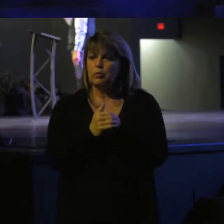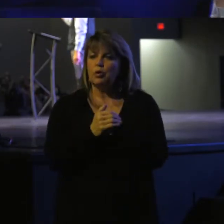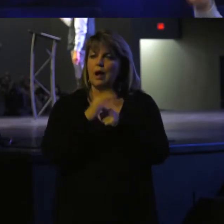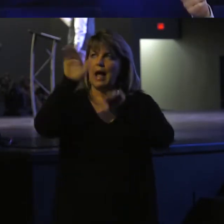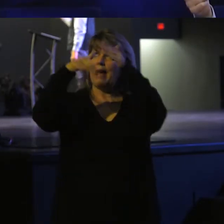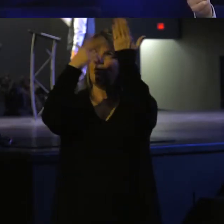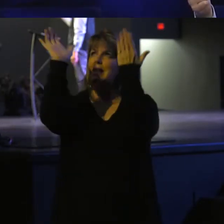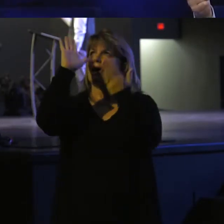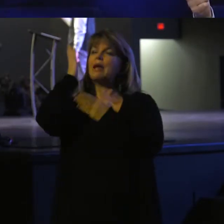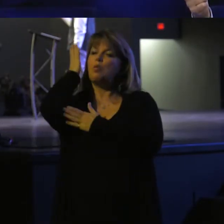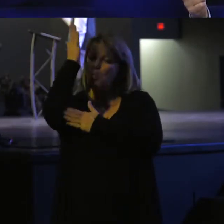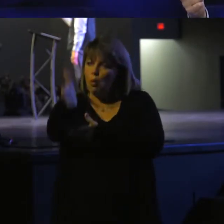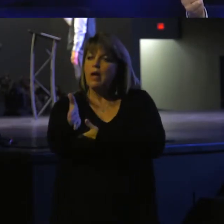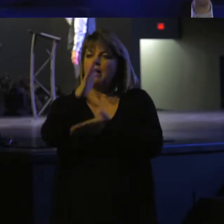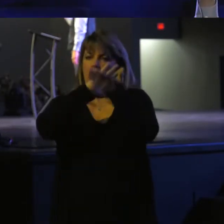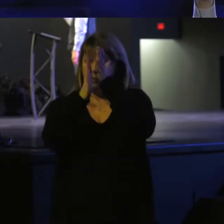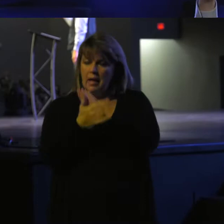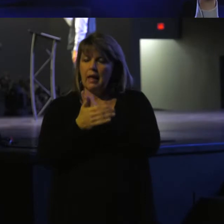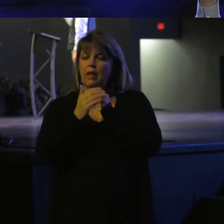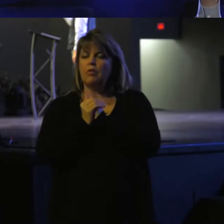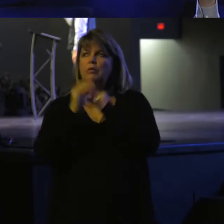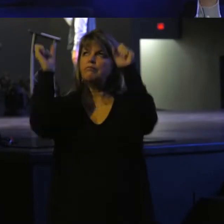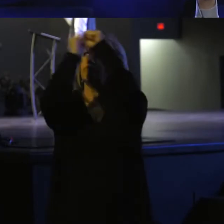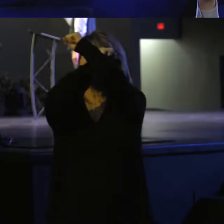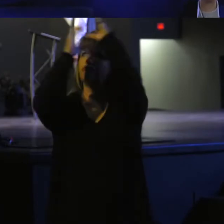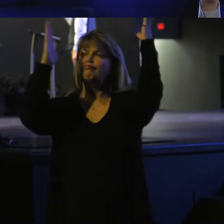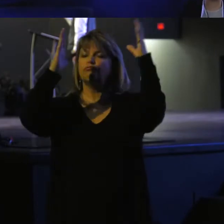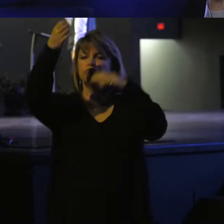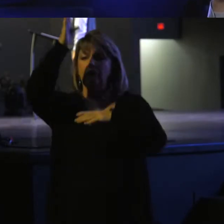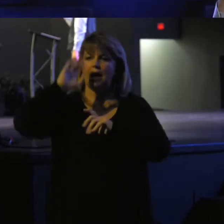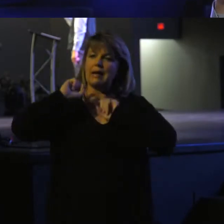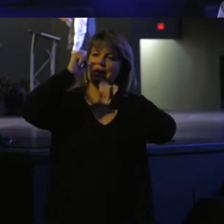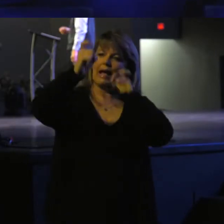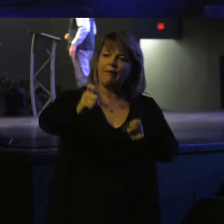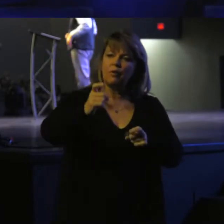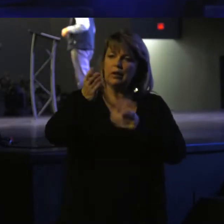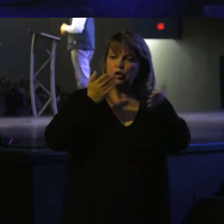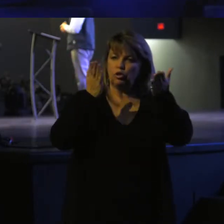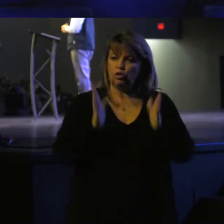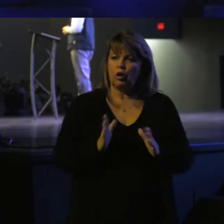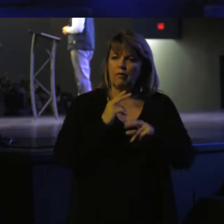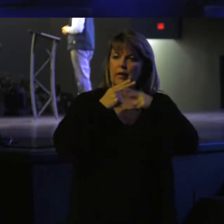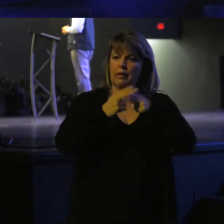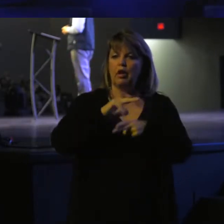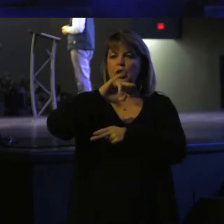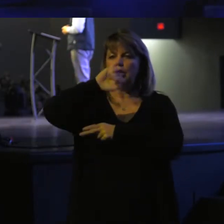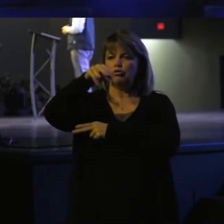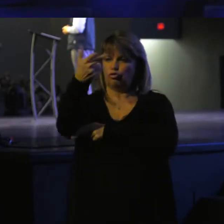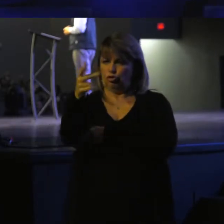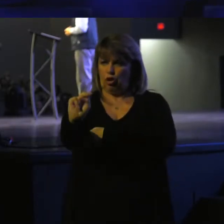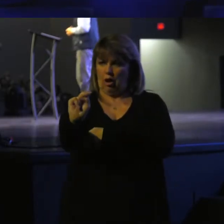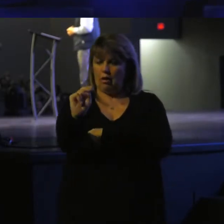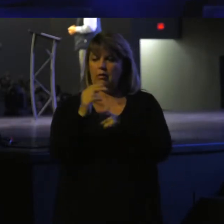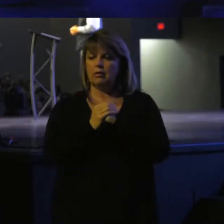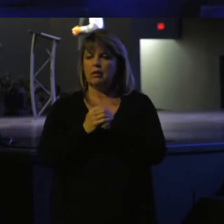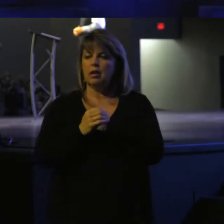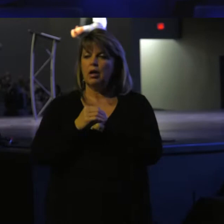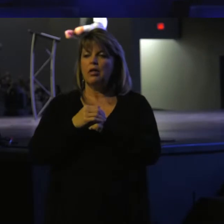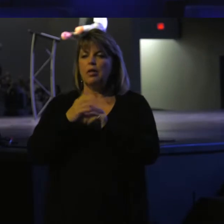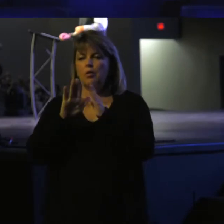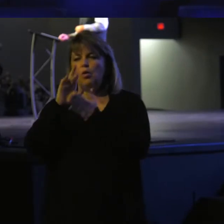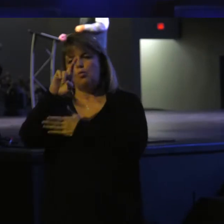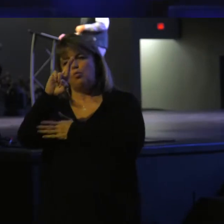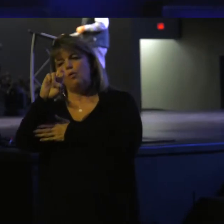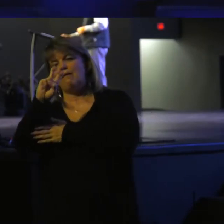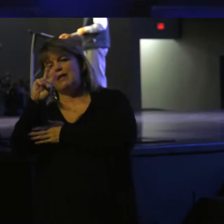as it will someday be through a vision that God gave to his servant whose name was John. In the book of Revelation,